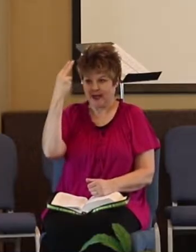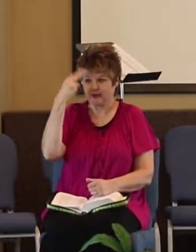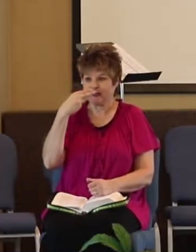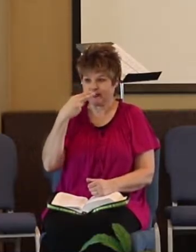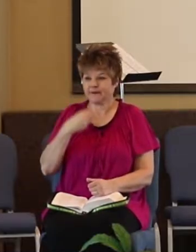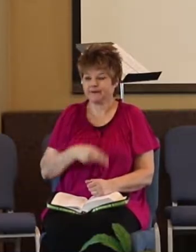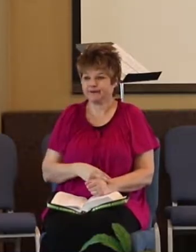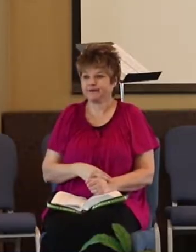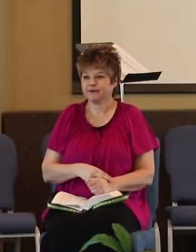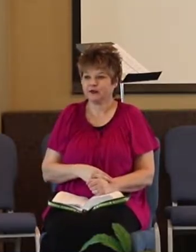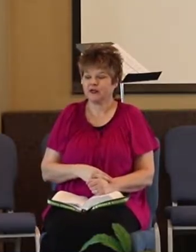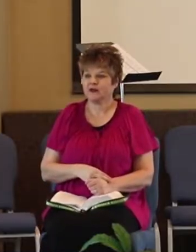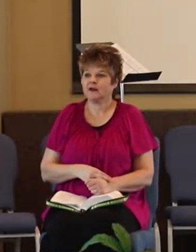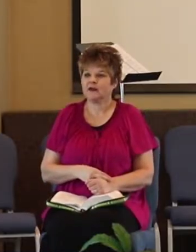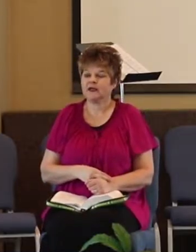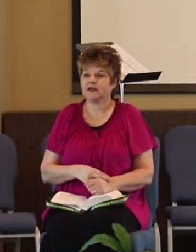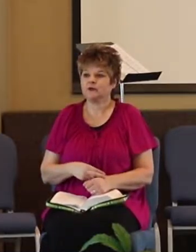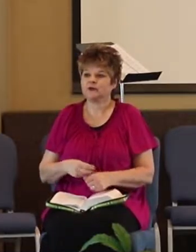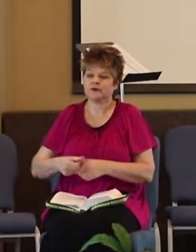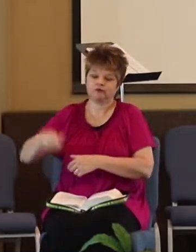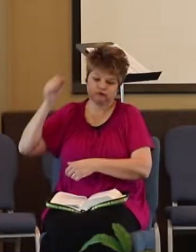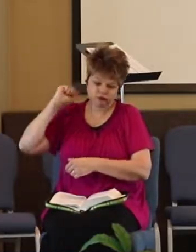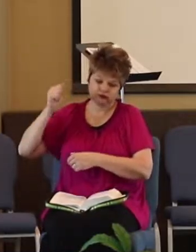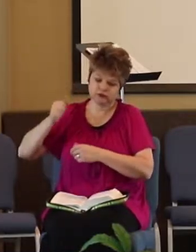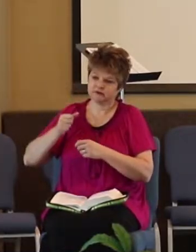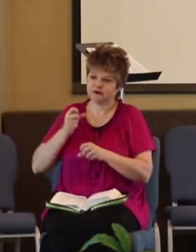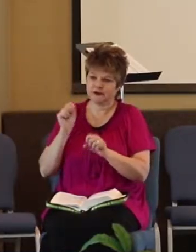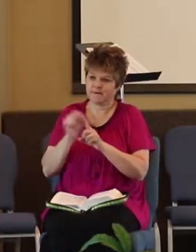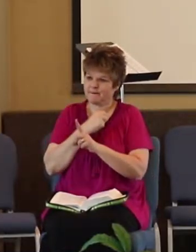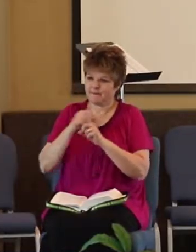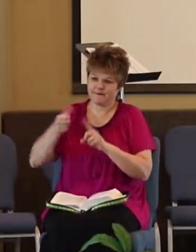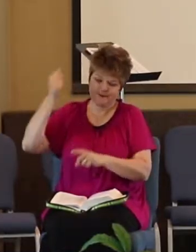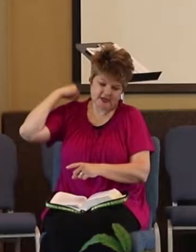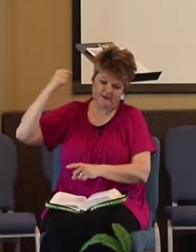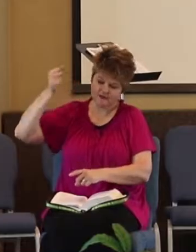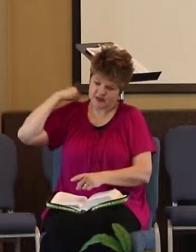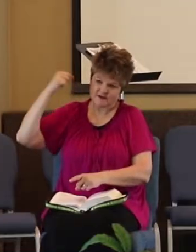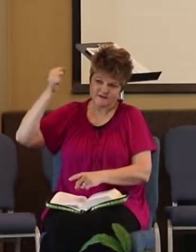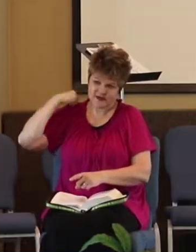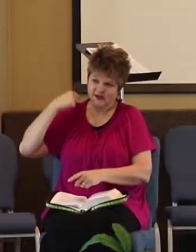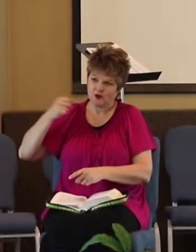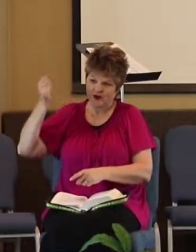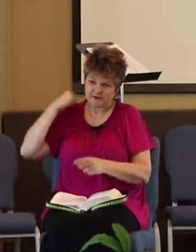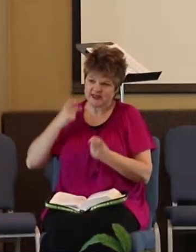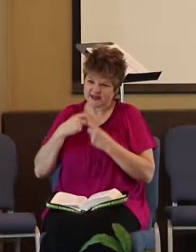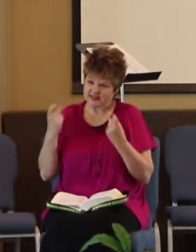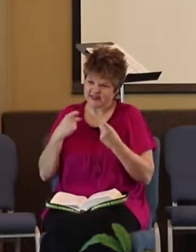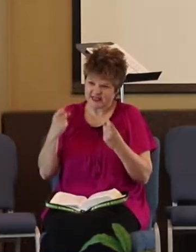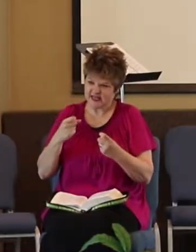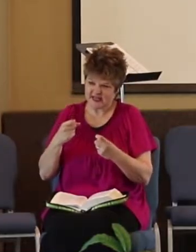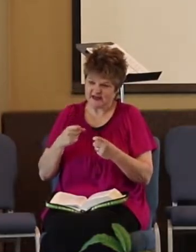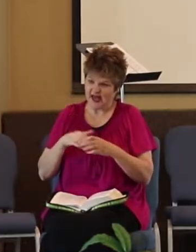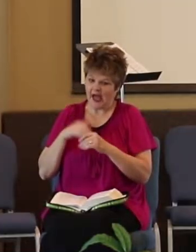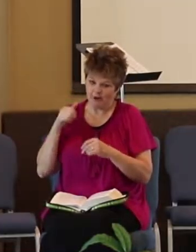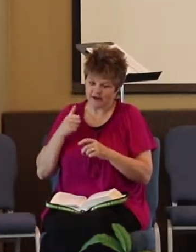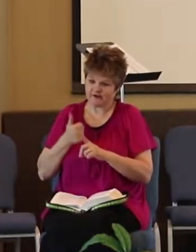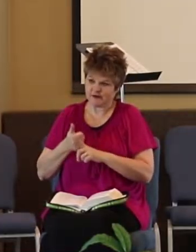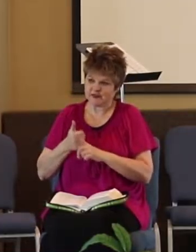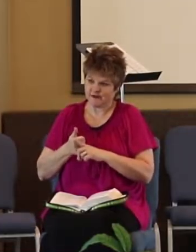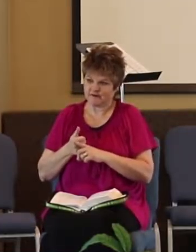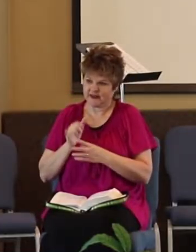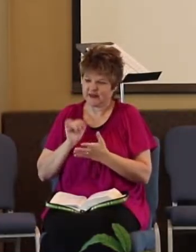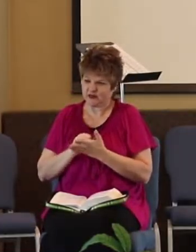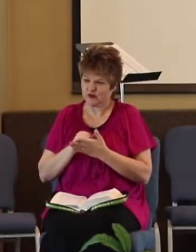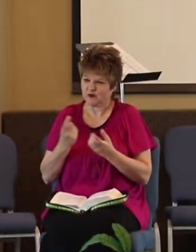with a cat of nine tails and with a rod because he thought he could beat the devil out of him or beat the sin out of him. And that was the practice of the